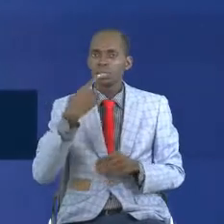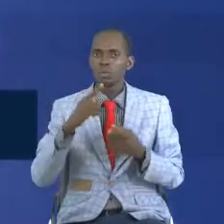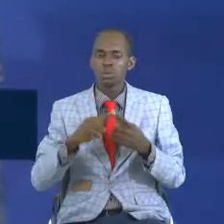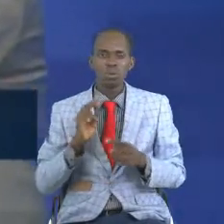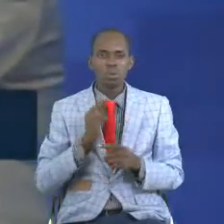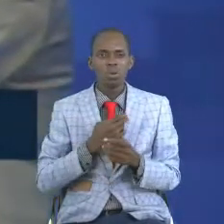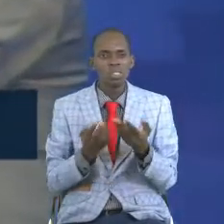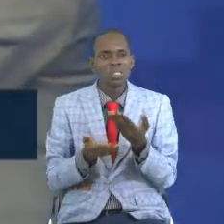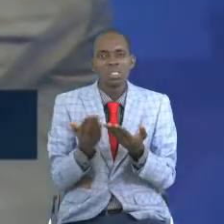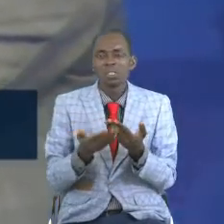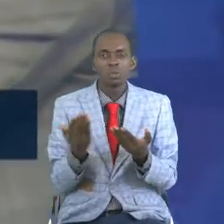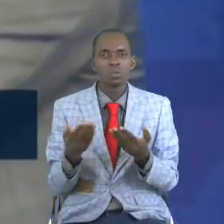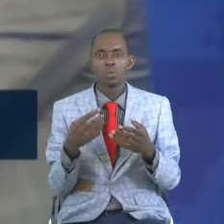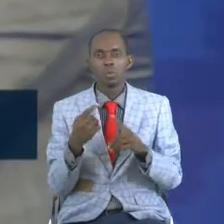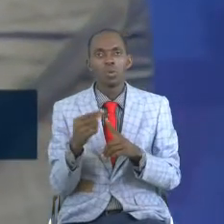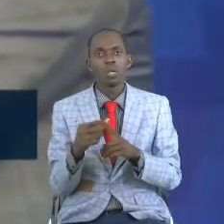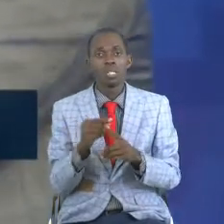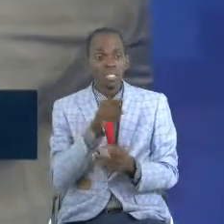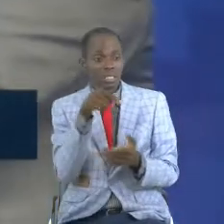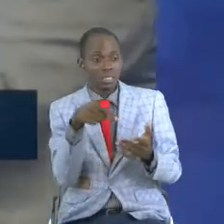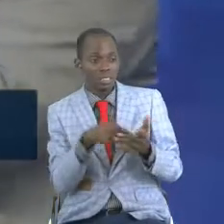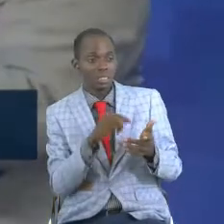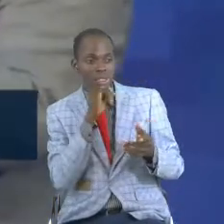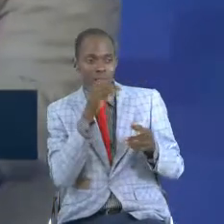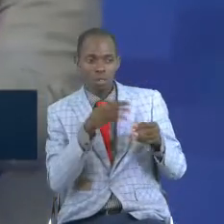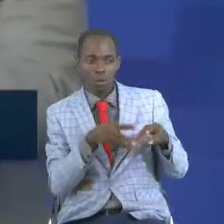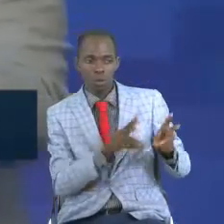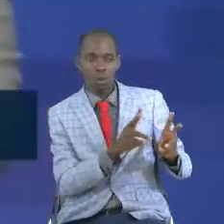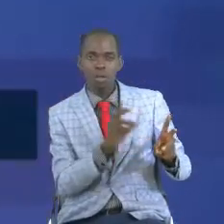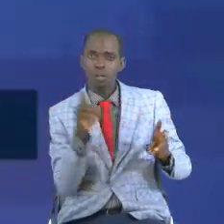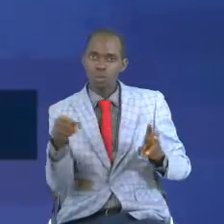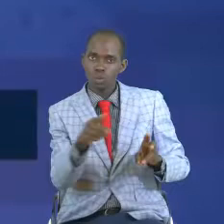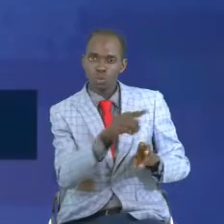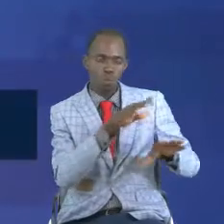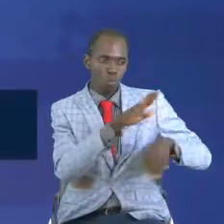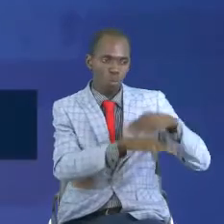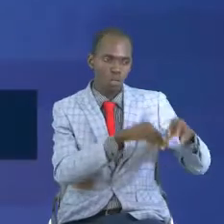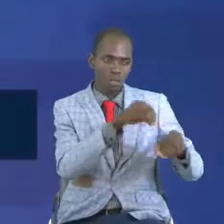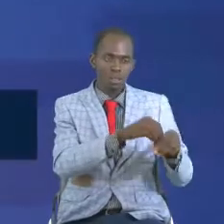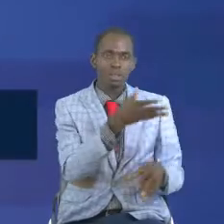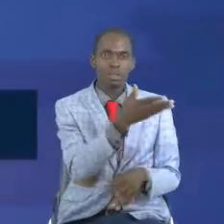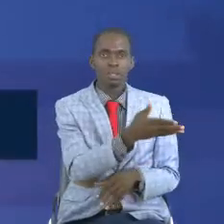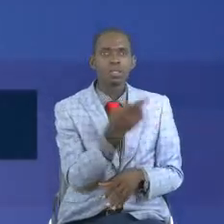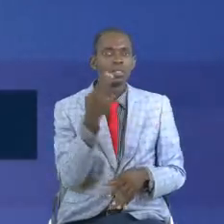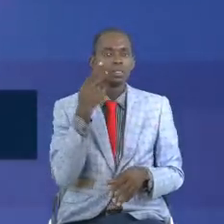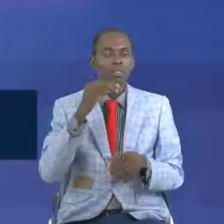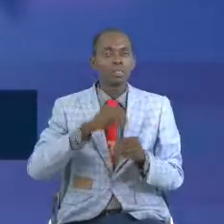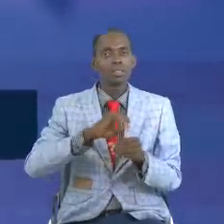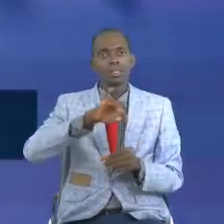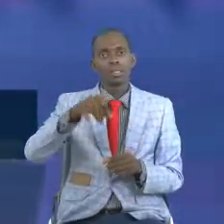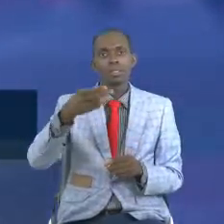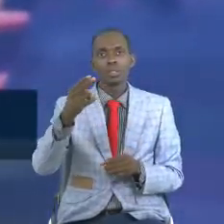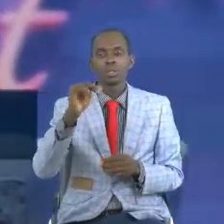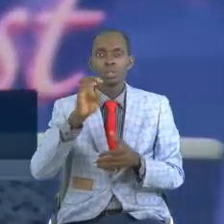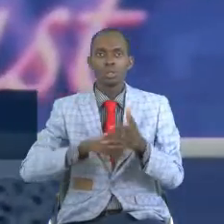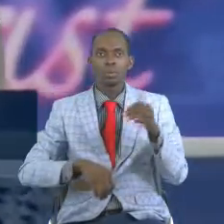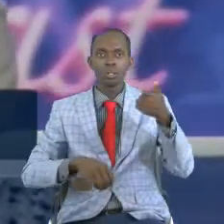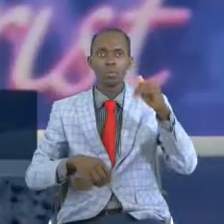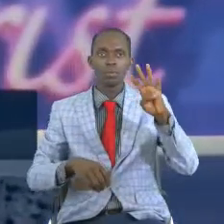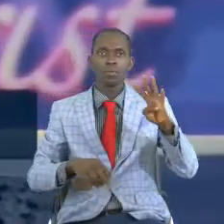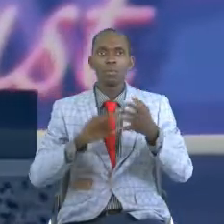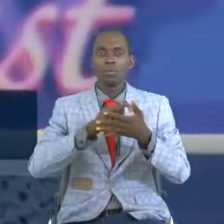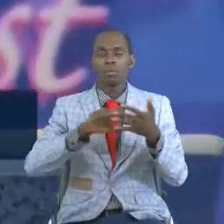said, this the way, walk ye therein. I'm looking at John chapter 14, and we're looking at verse